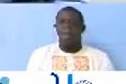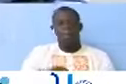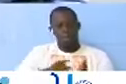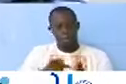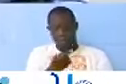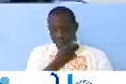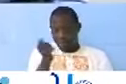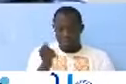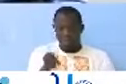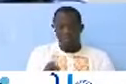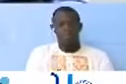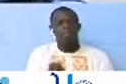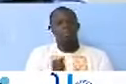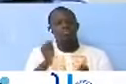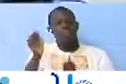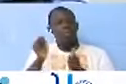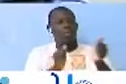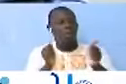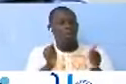those bags of yours,